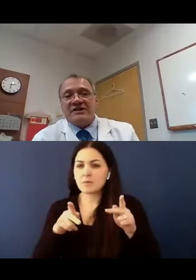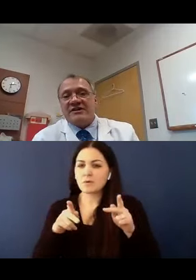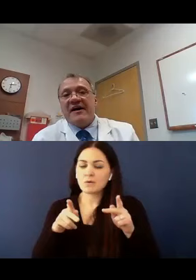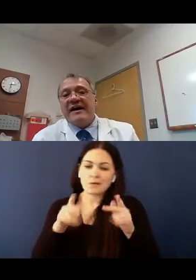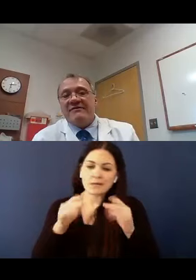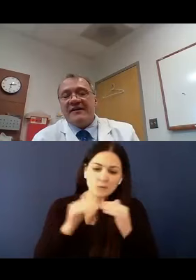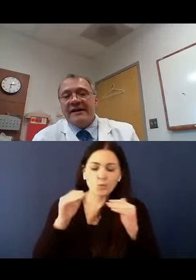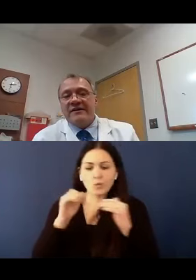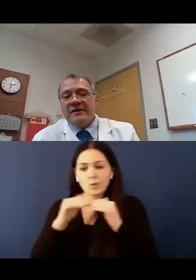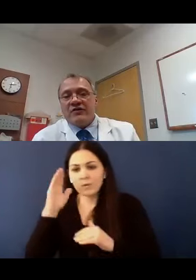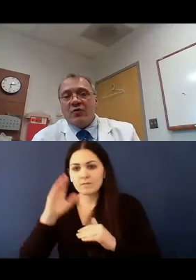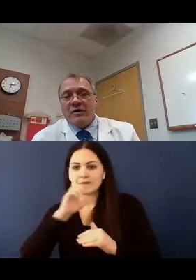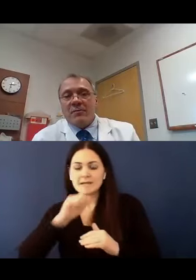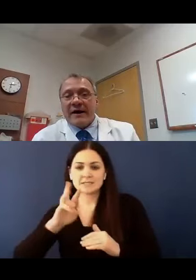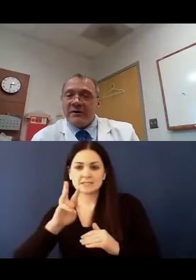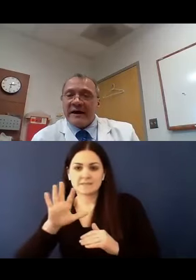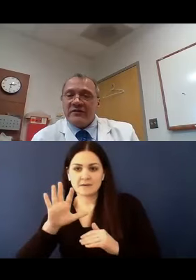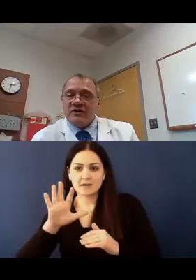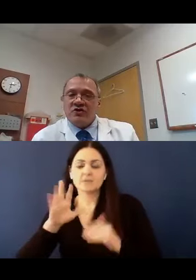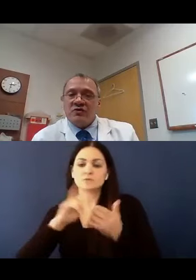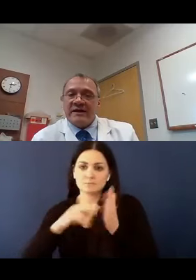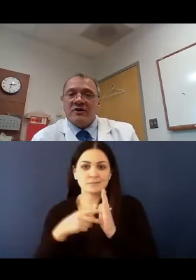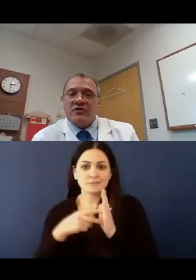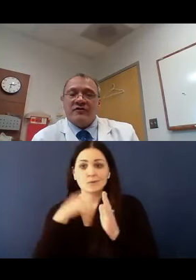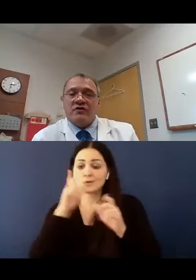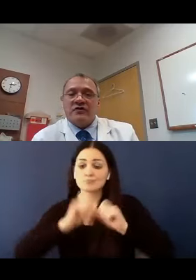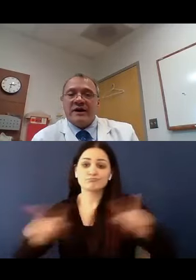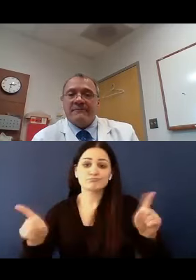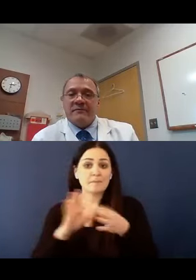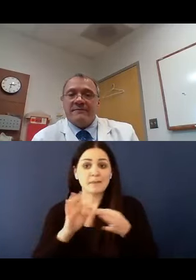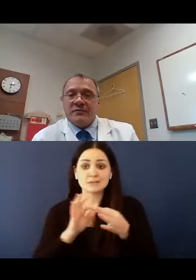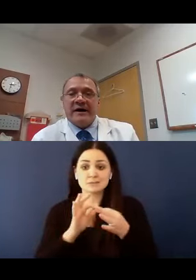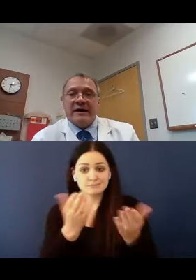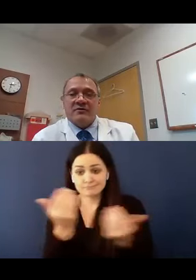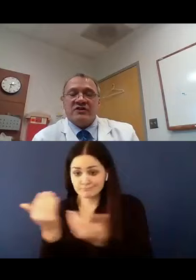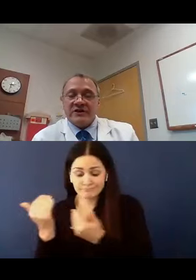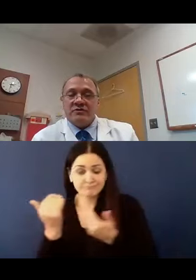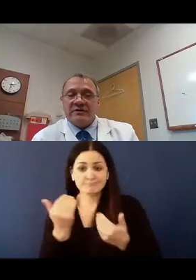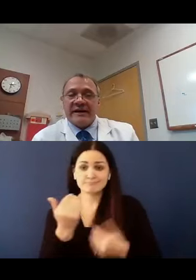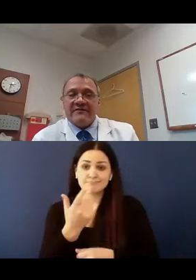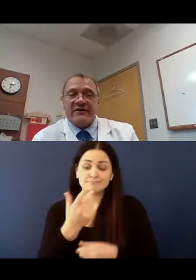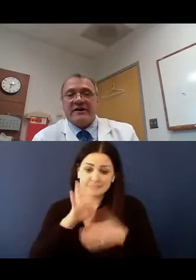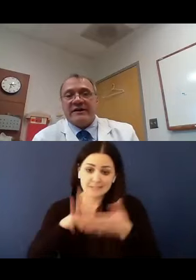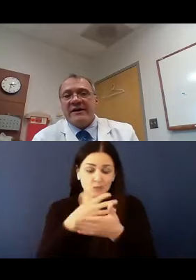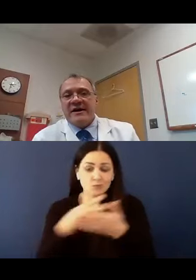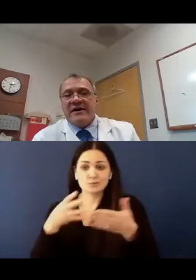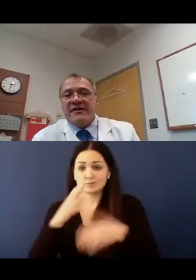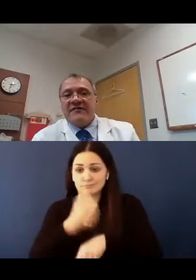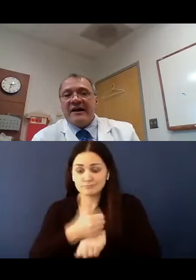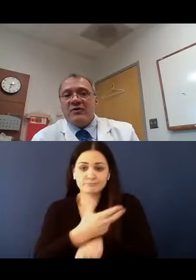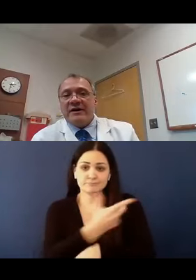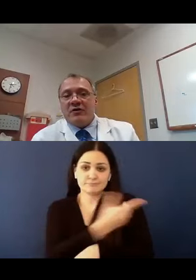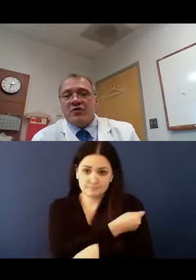age of 65, and so we will put out a message to get those folks scheduled and vaccinated.